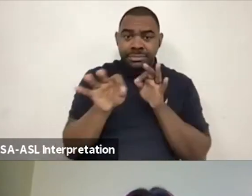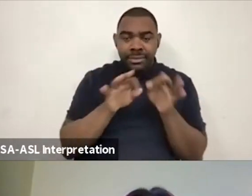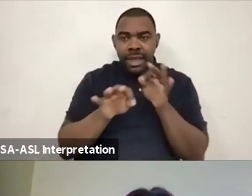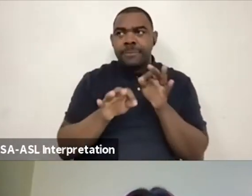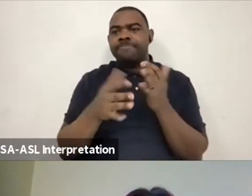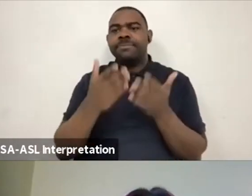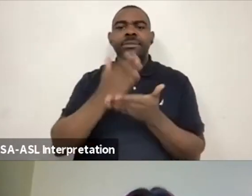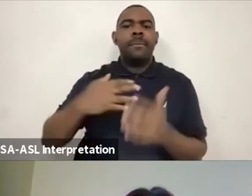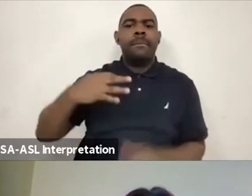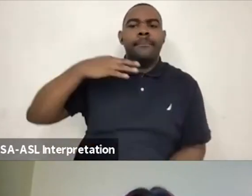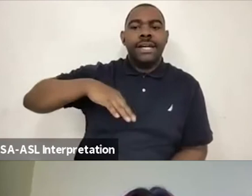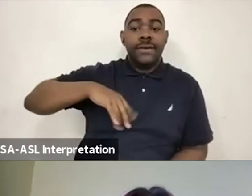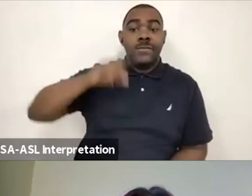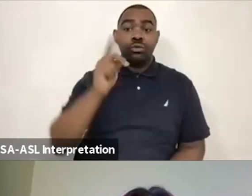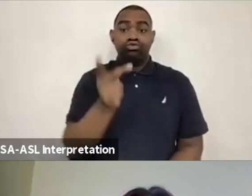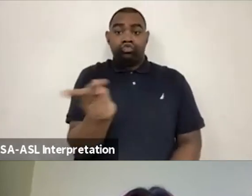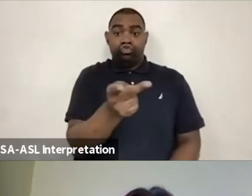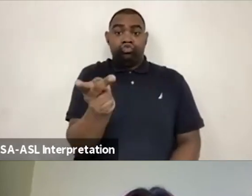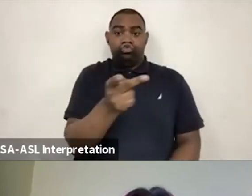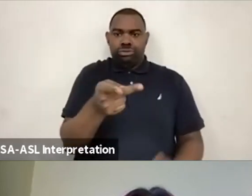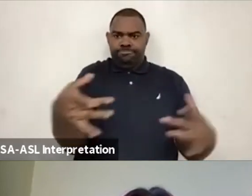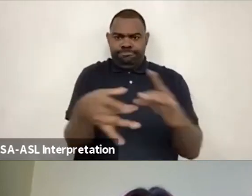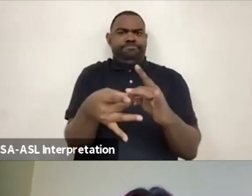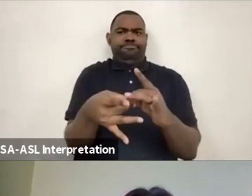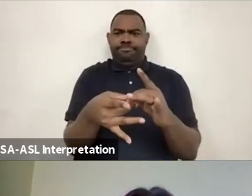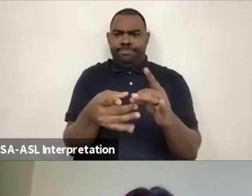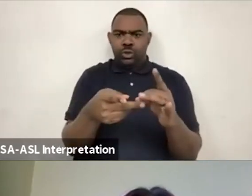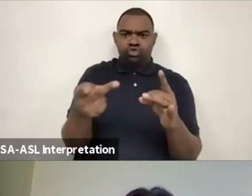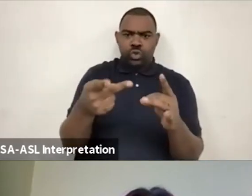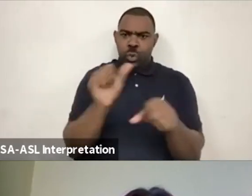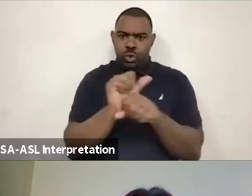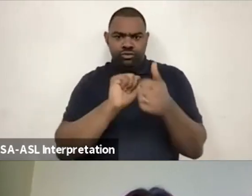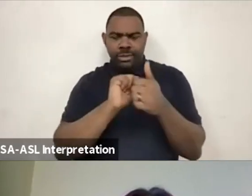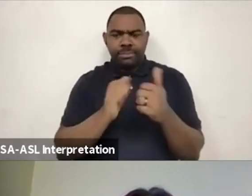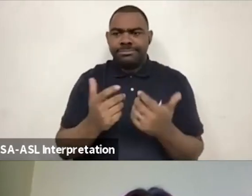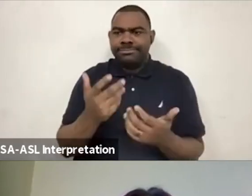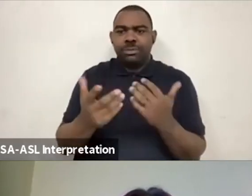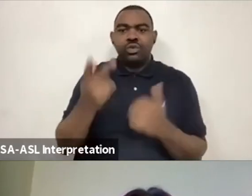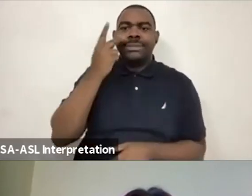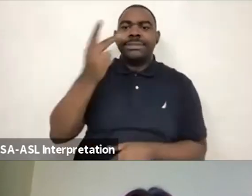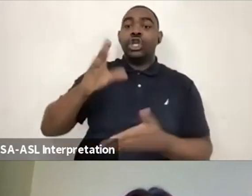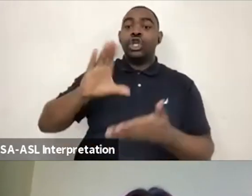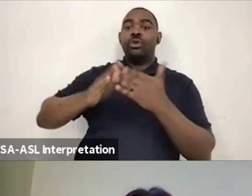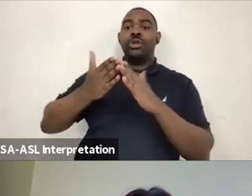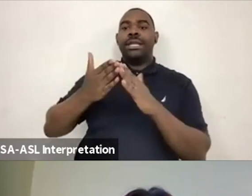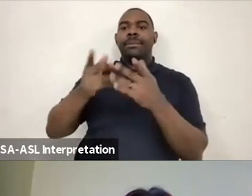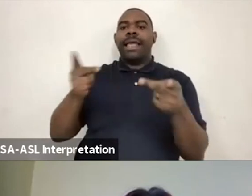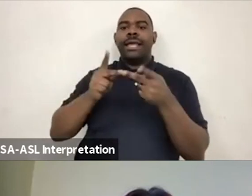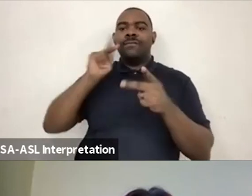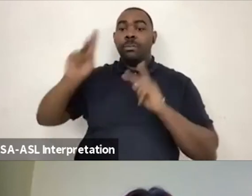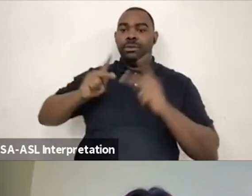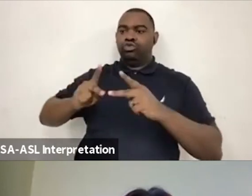benefits for each of you of this connection, whether that's seeing a community landing place for folks, or